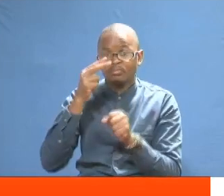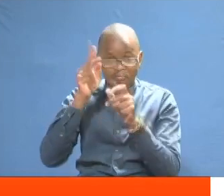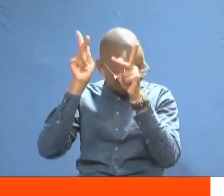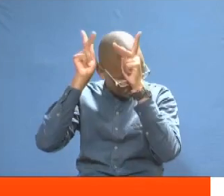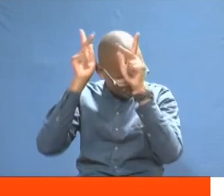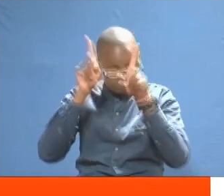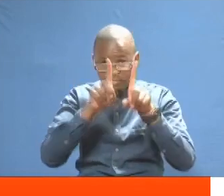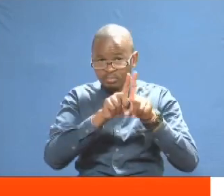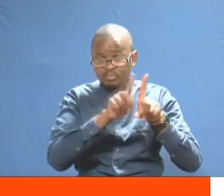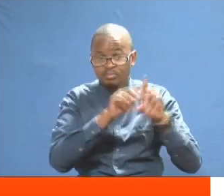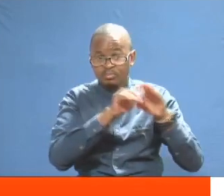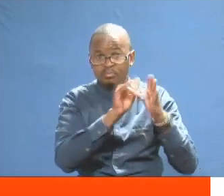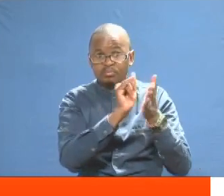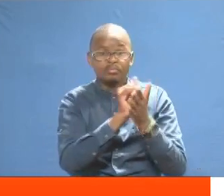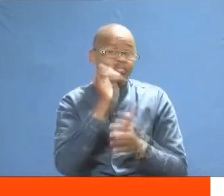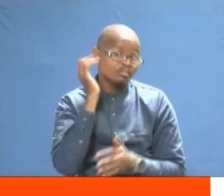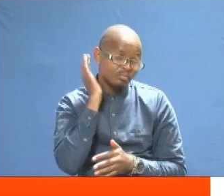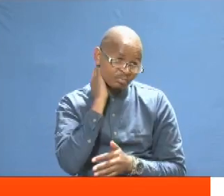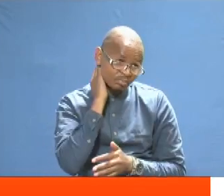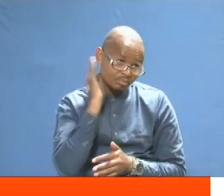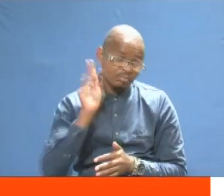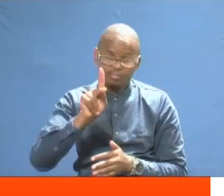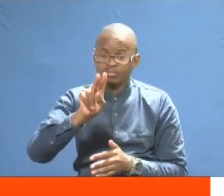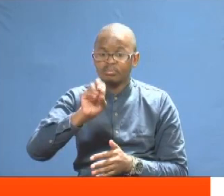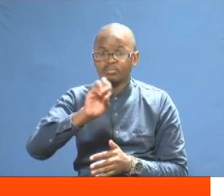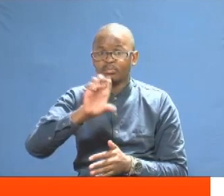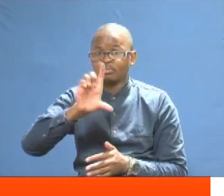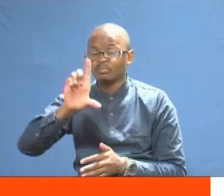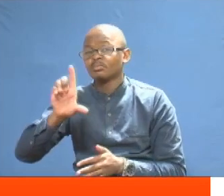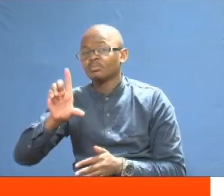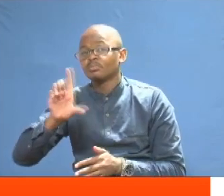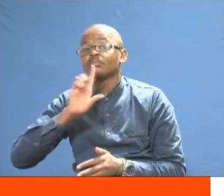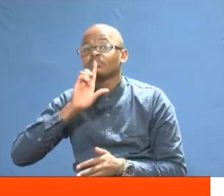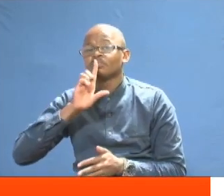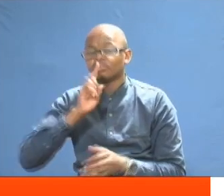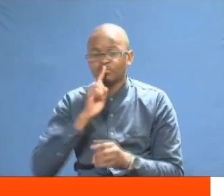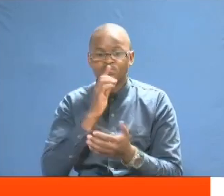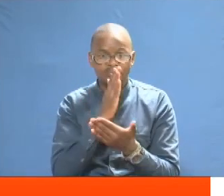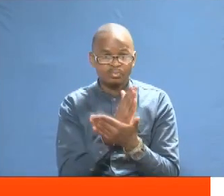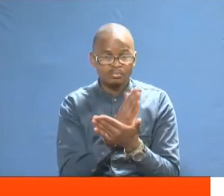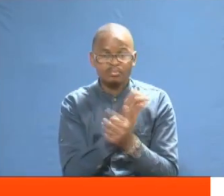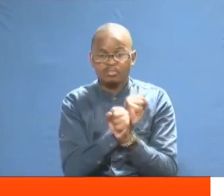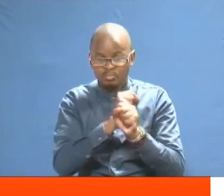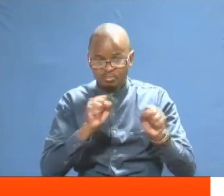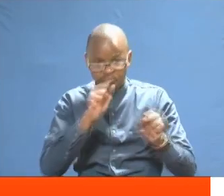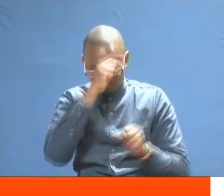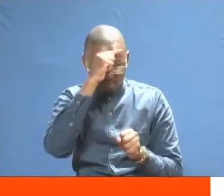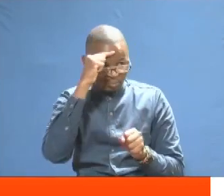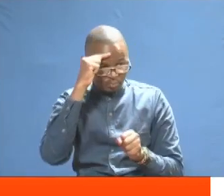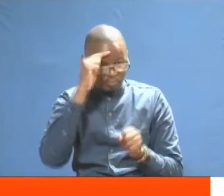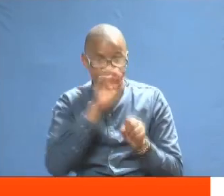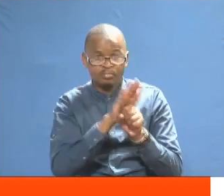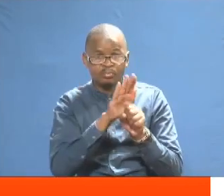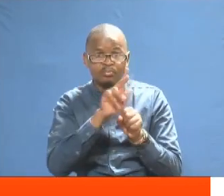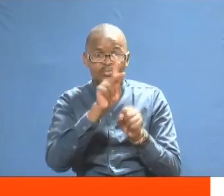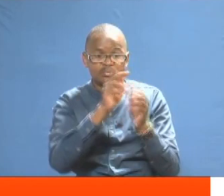Kakamega, the state-sponsored violence. You saw in Murang'a Canal, the state-sponsored violence. So I can assure you he'll survive, because